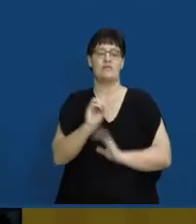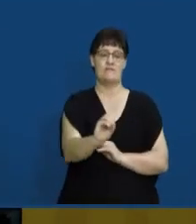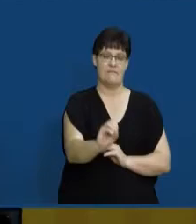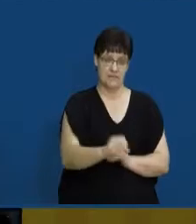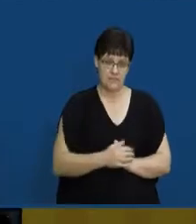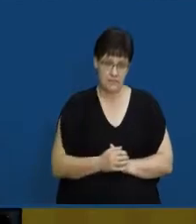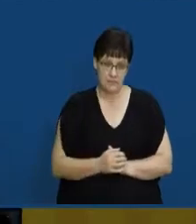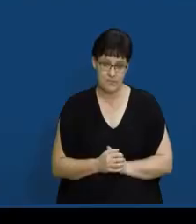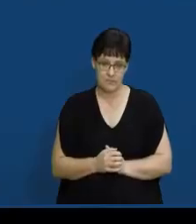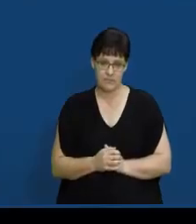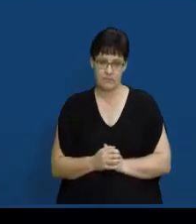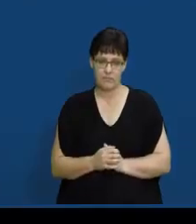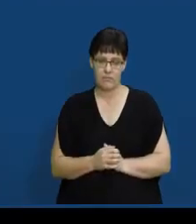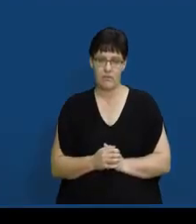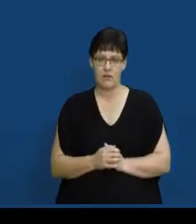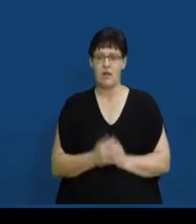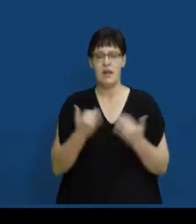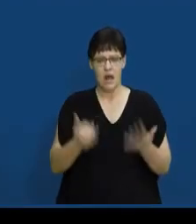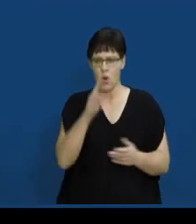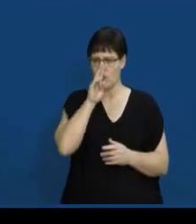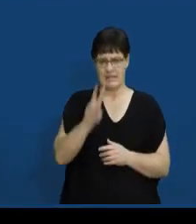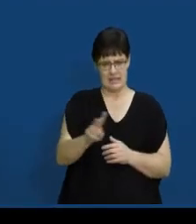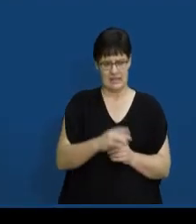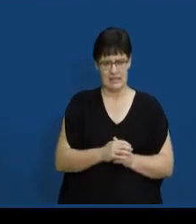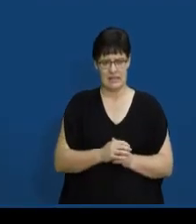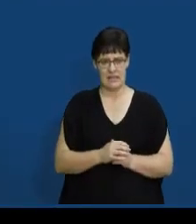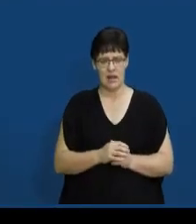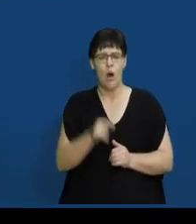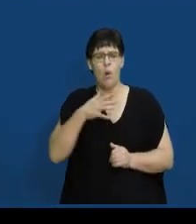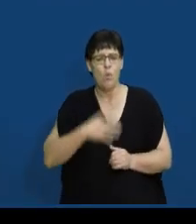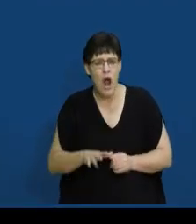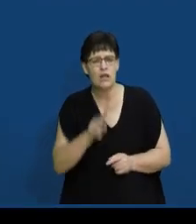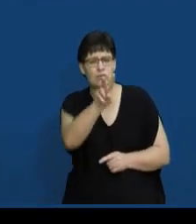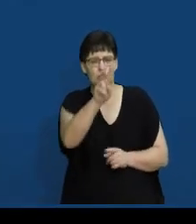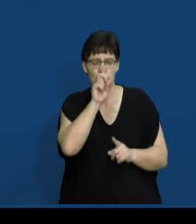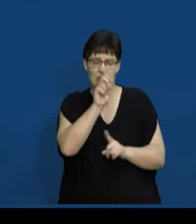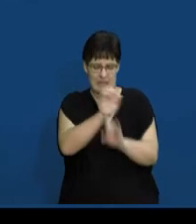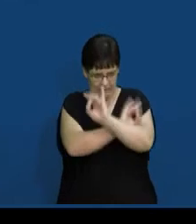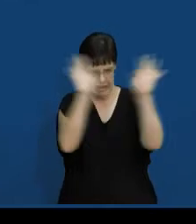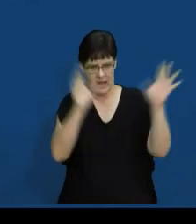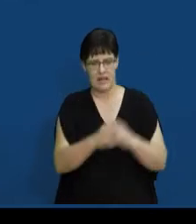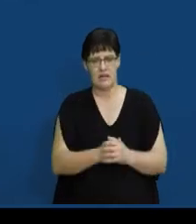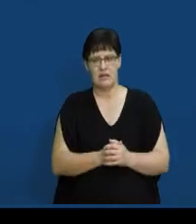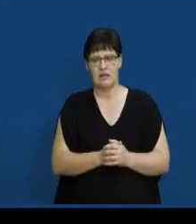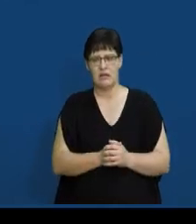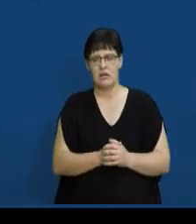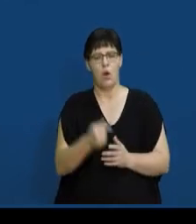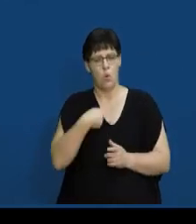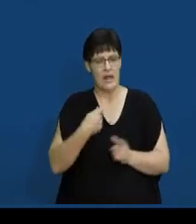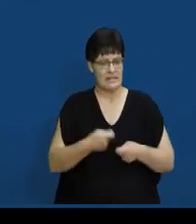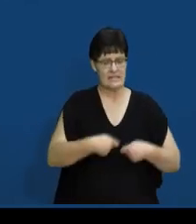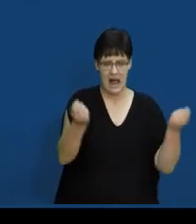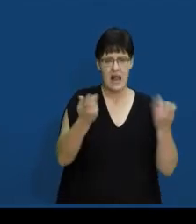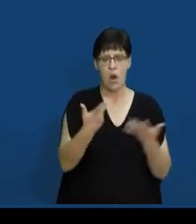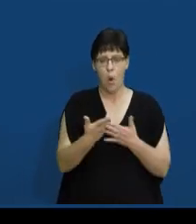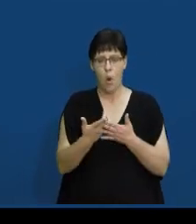Okay, now we come to this here and clearly you can see. I want you to actually see this. Did we sell or dispose of